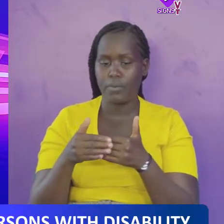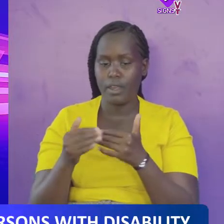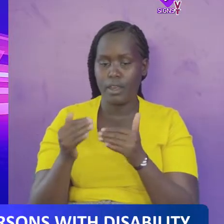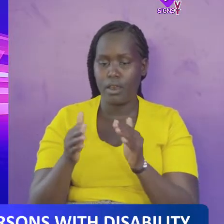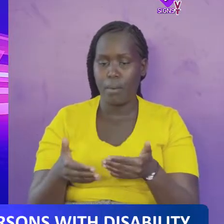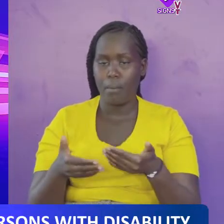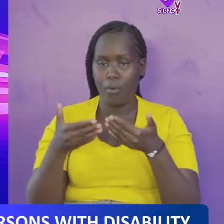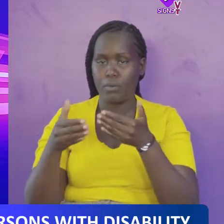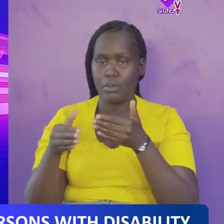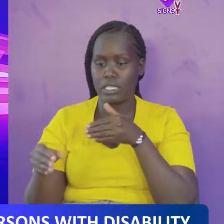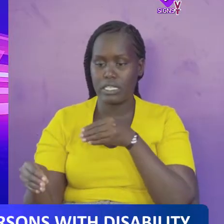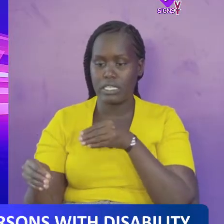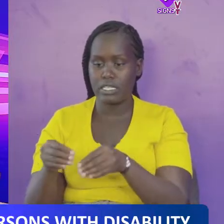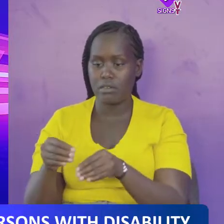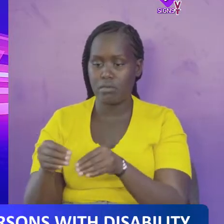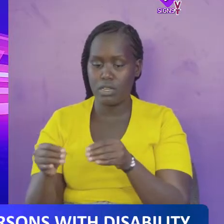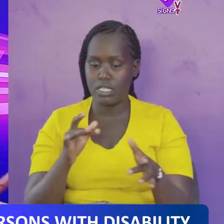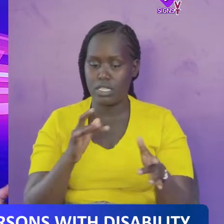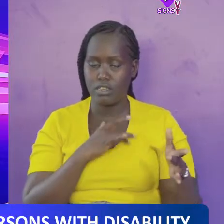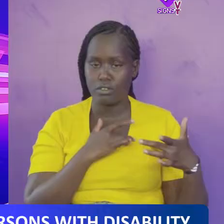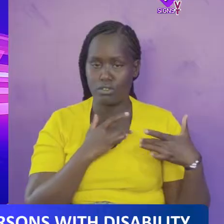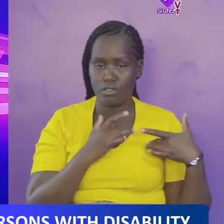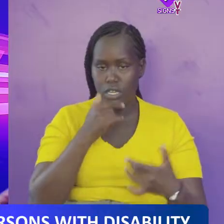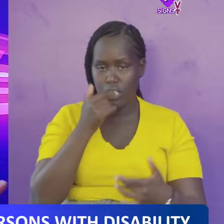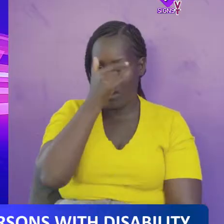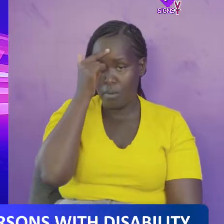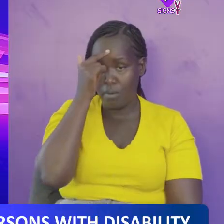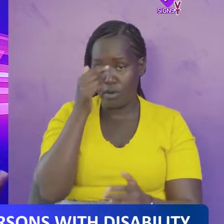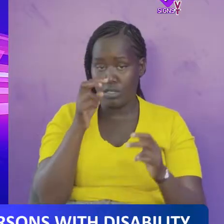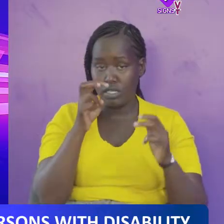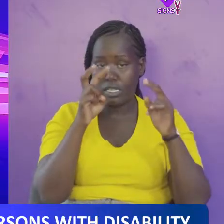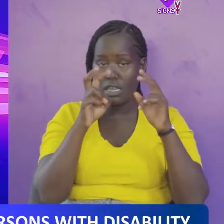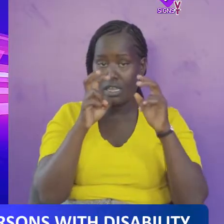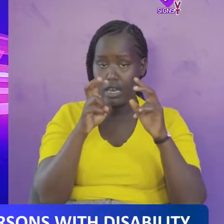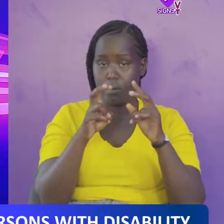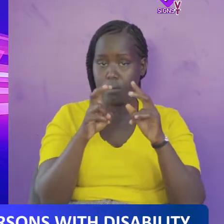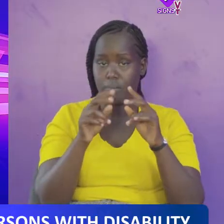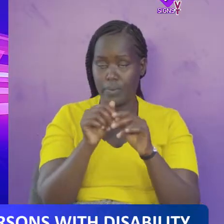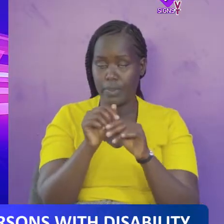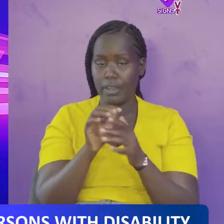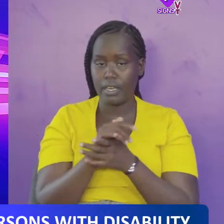is concerned in society? And because the theme this year as well speaks to that.